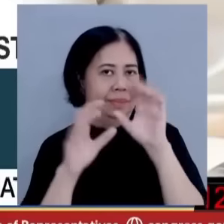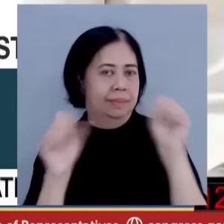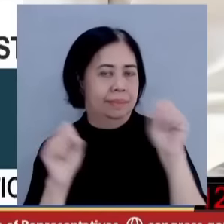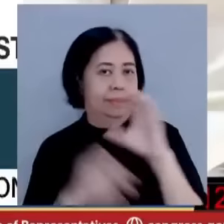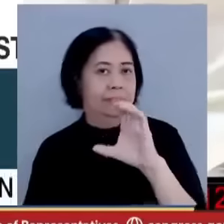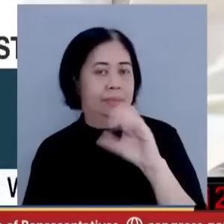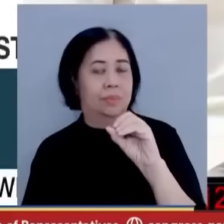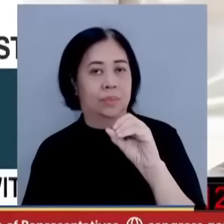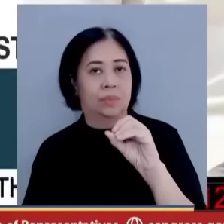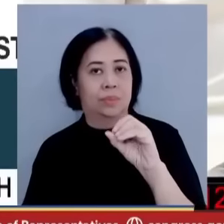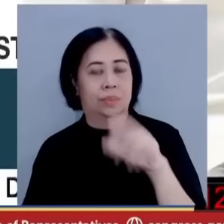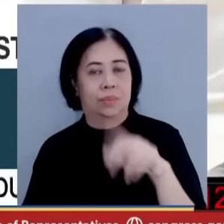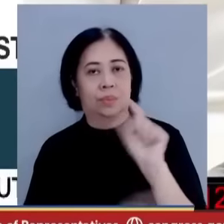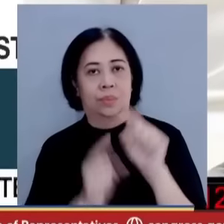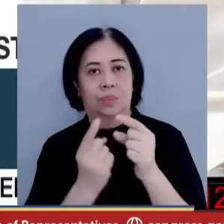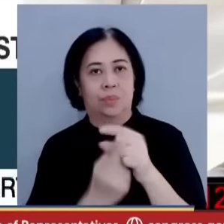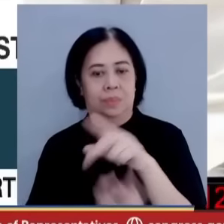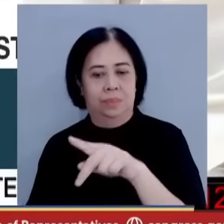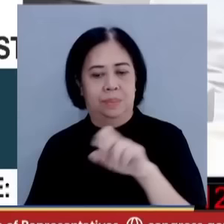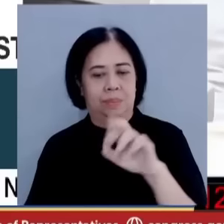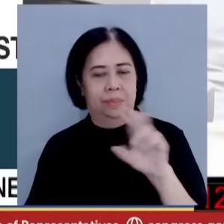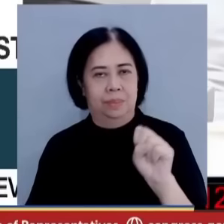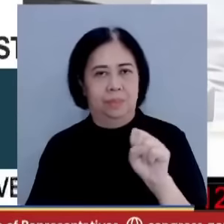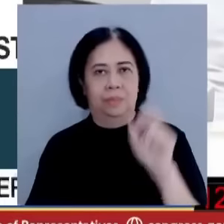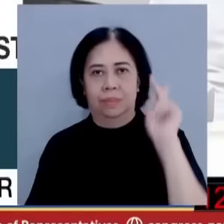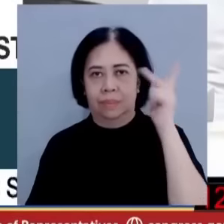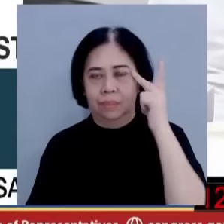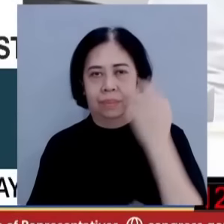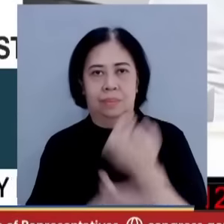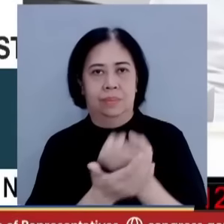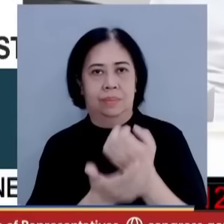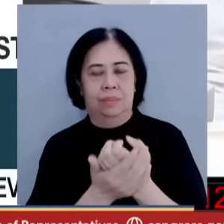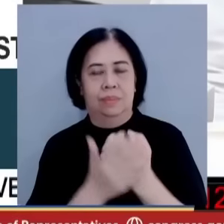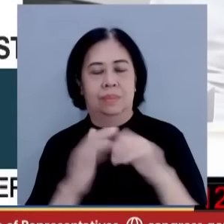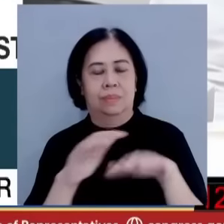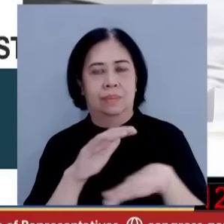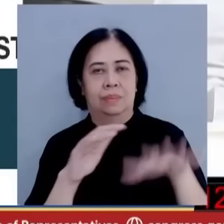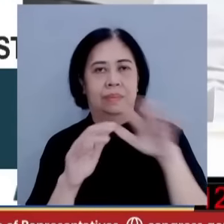CEO of the group PEERS, which stands for Political Economic Elemental